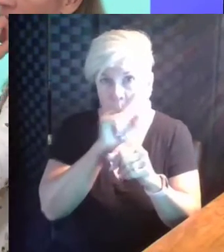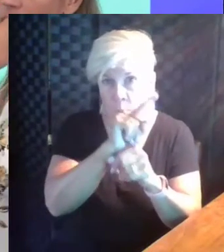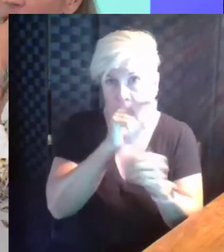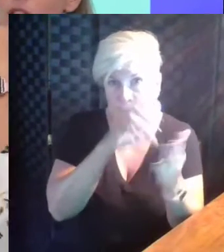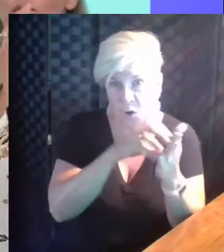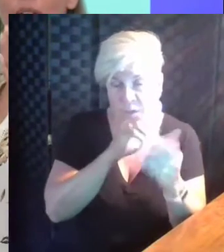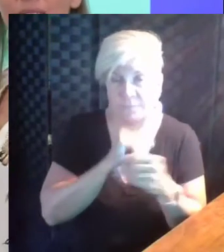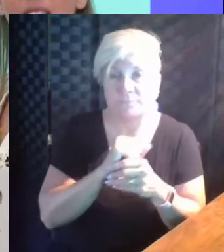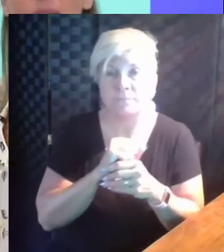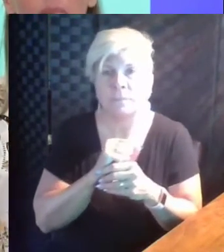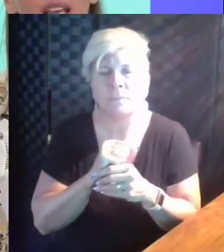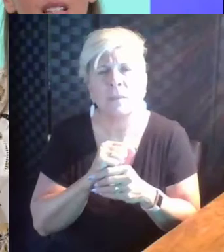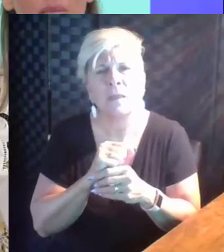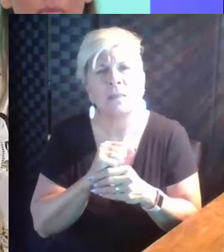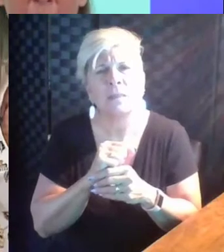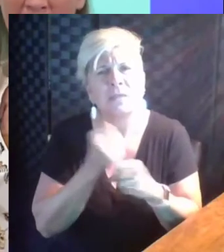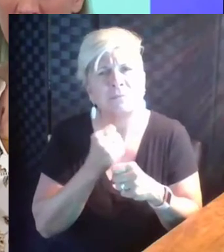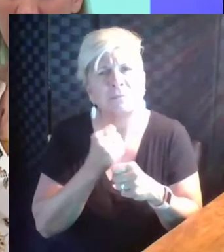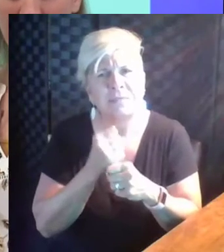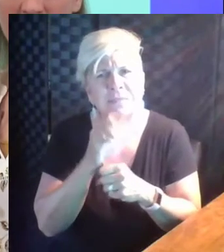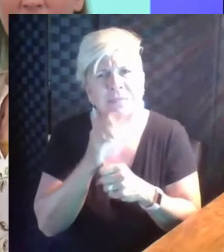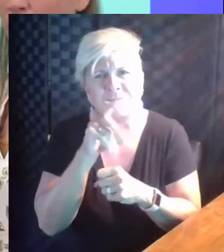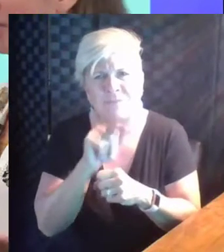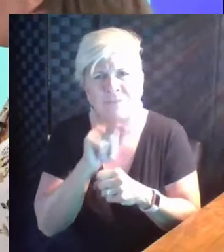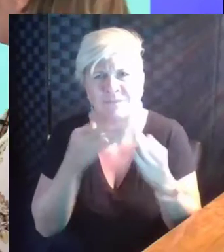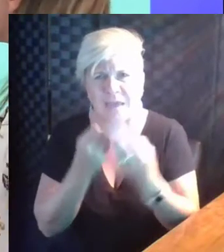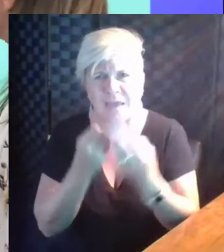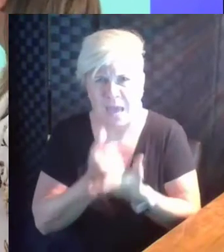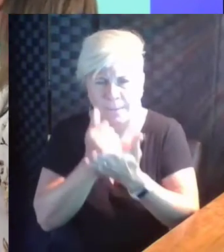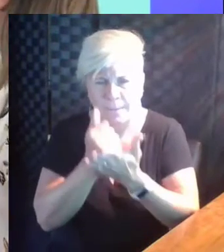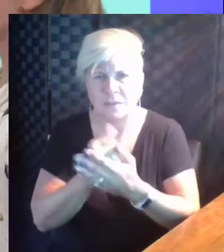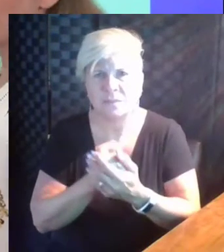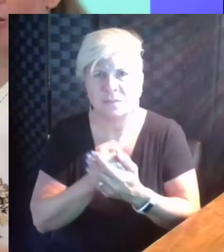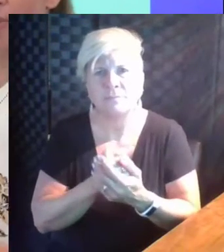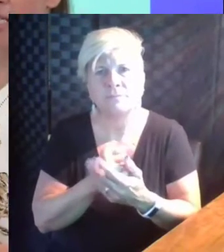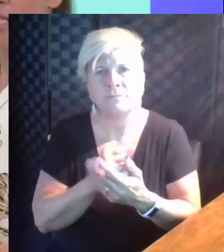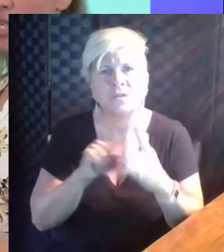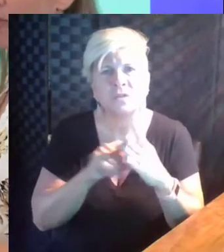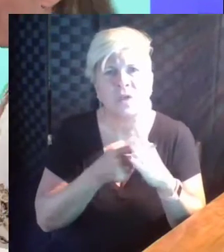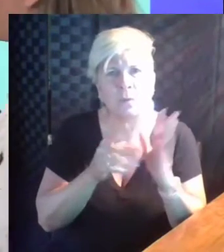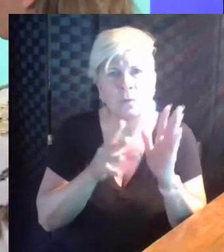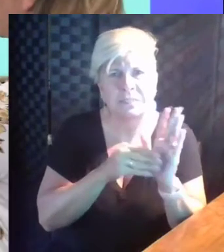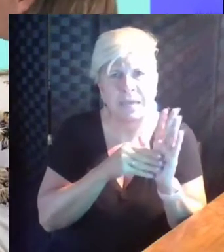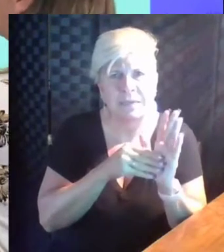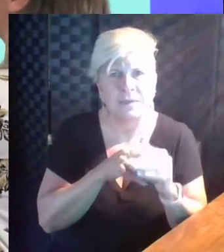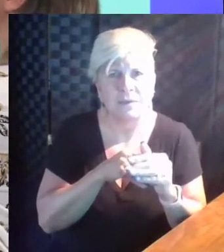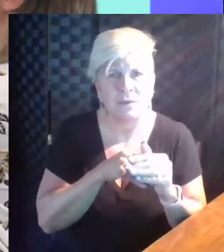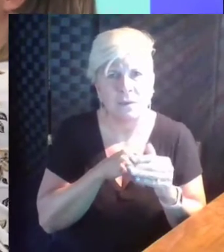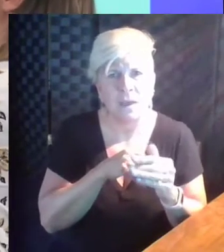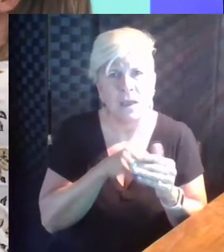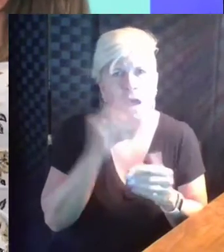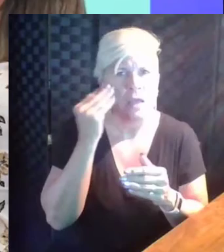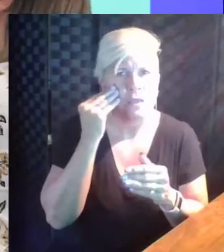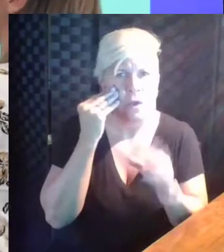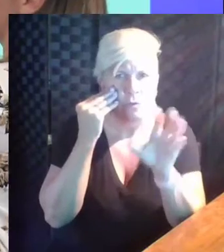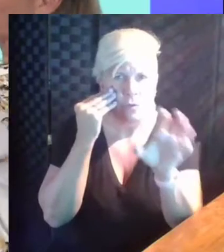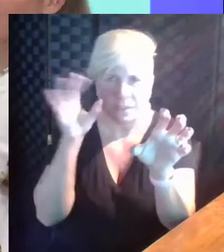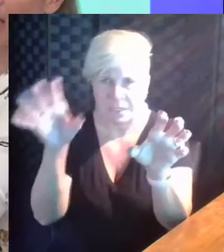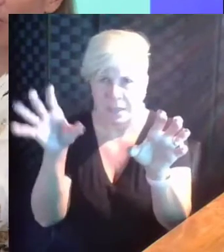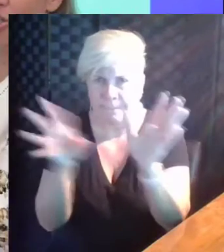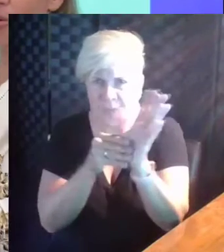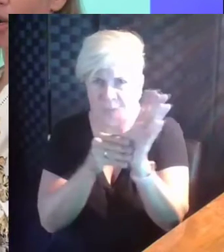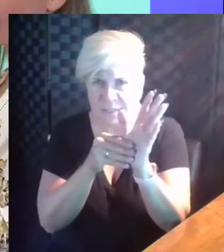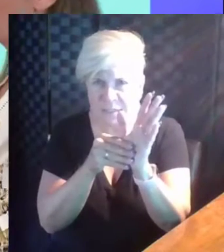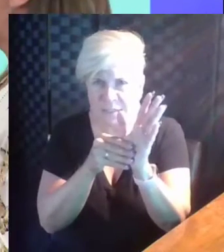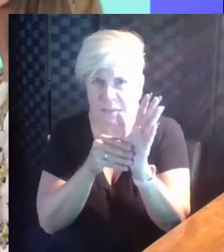one part. So let's make some fact families to help us solve this. So I'm going to start with my addition fact families. I know that if I add 37